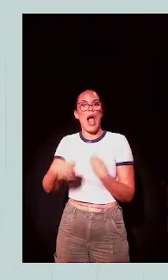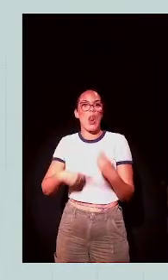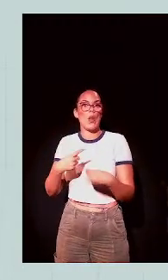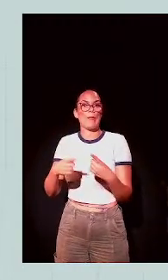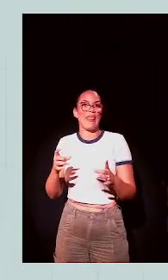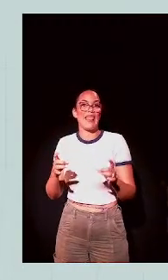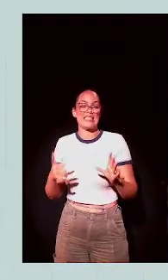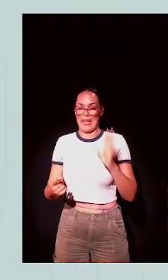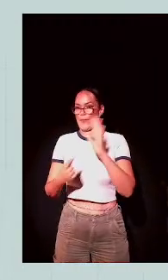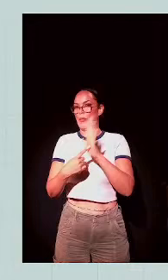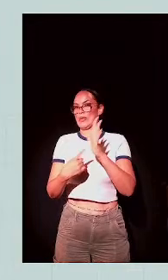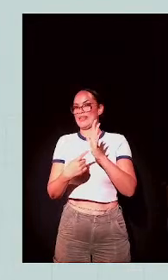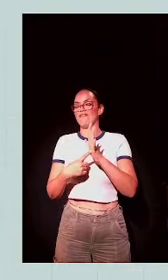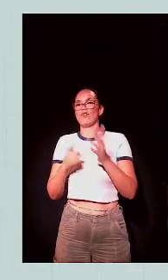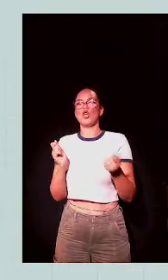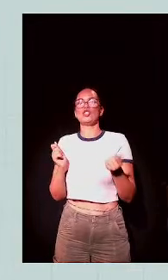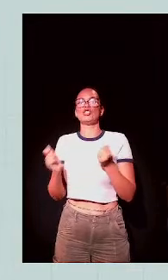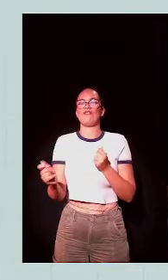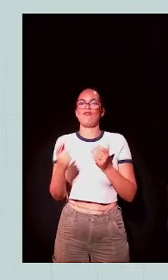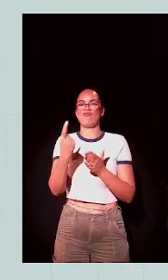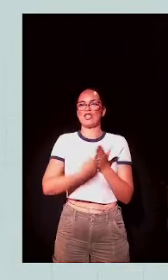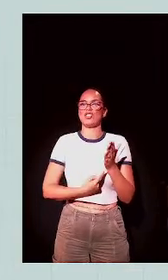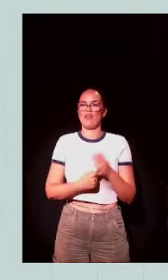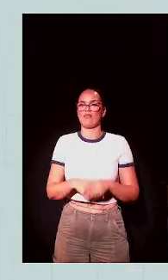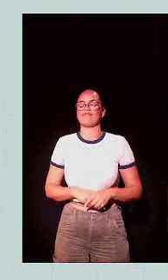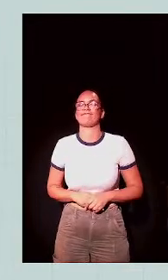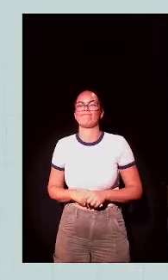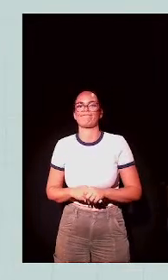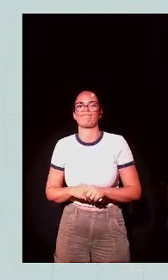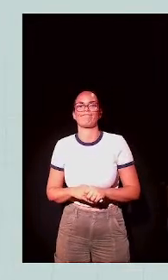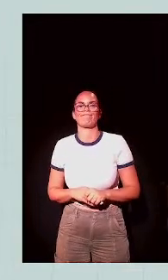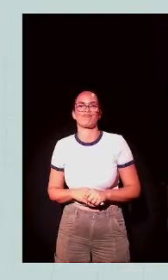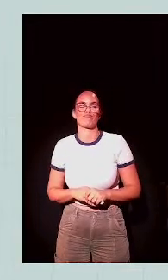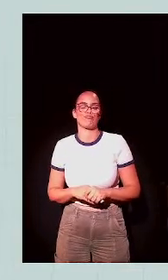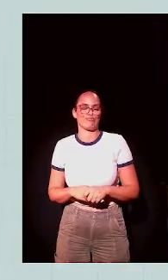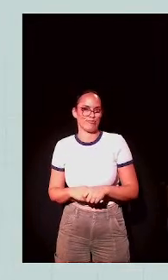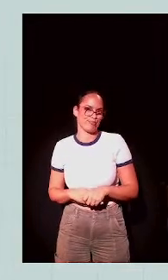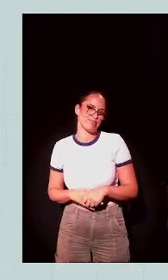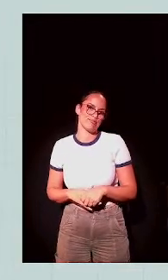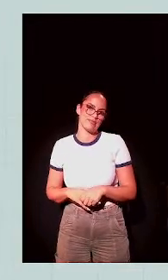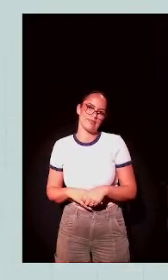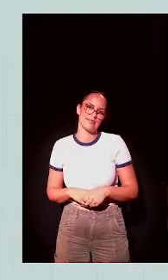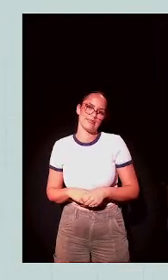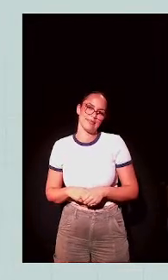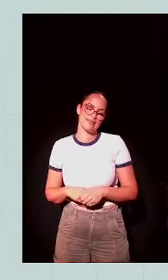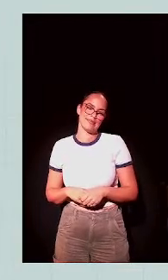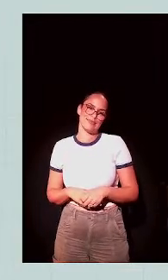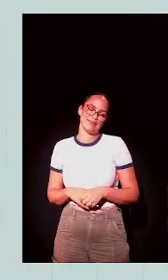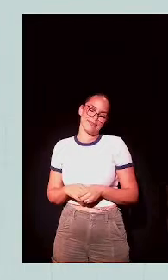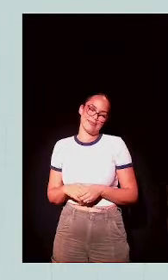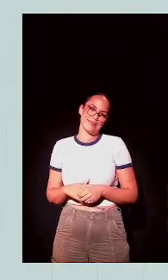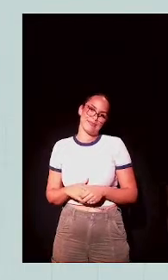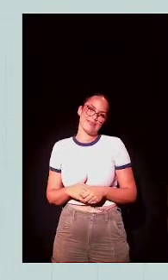bit between the shift register and the VCO. So